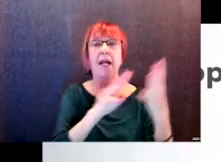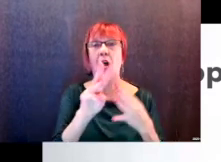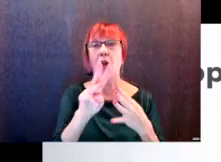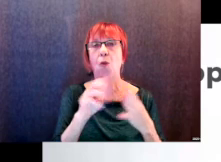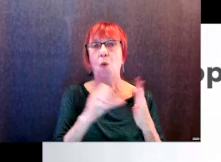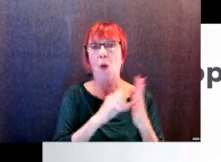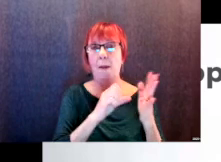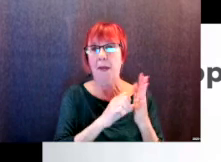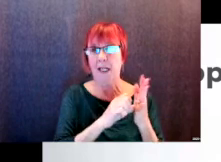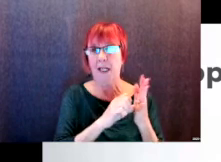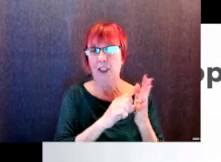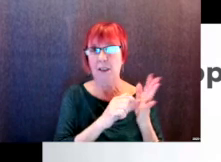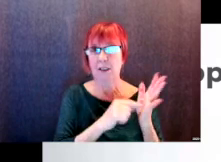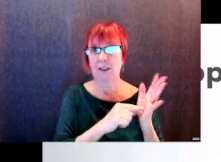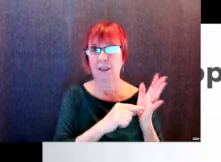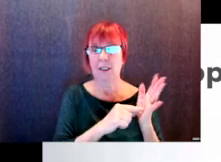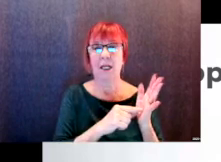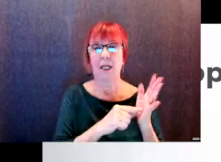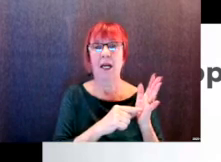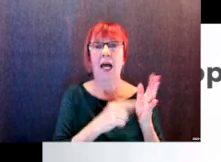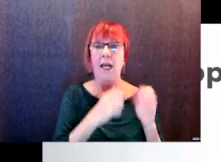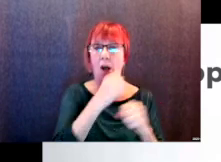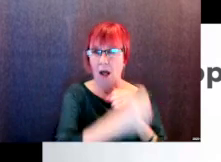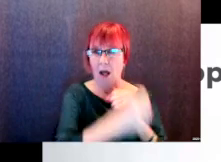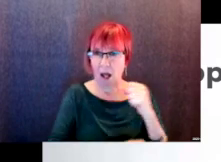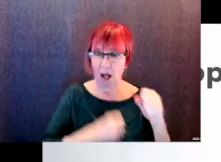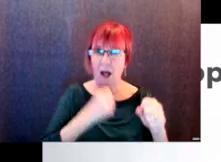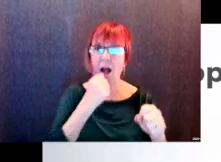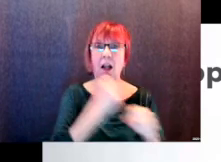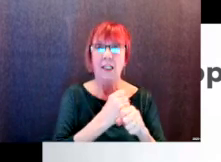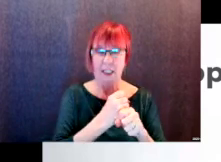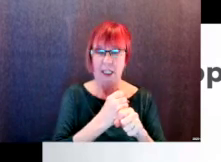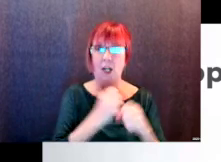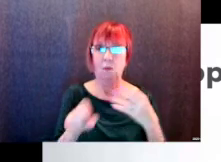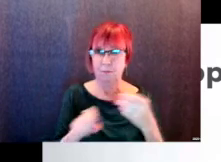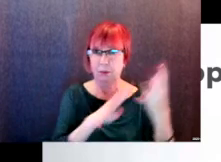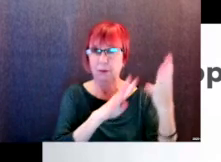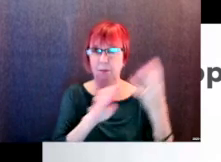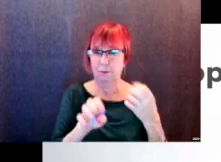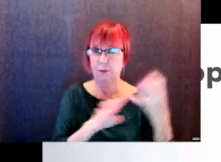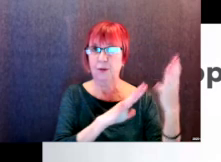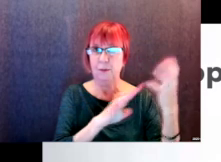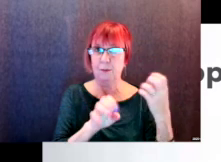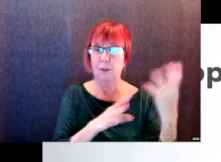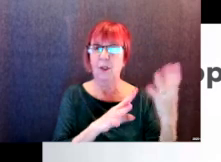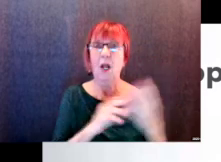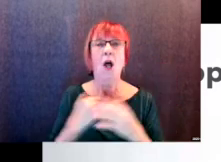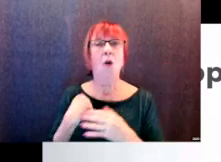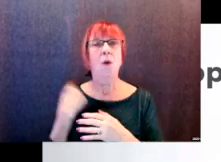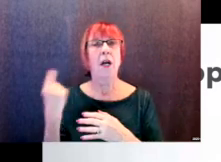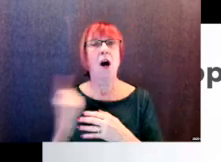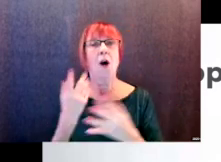ever read or reviewed a draft funding plan, and that's perfectly okay.